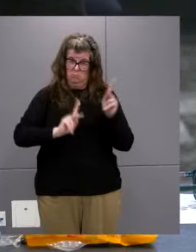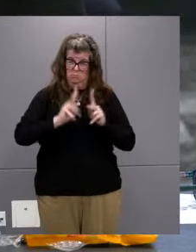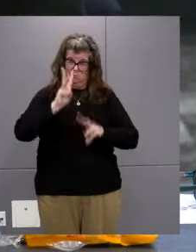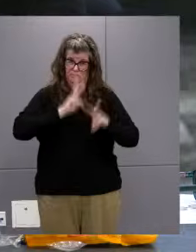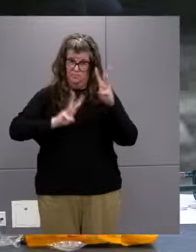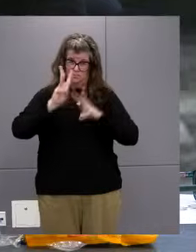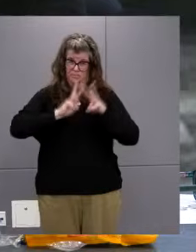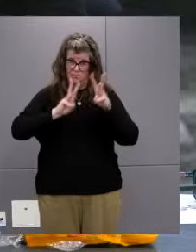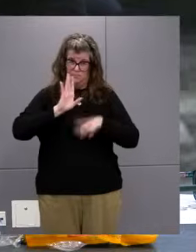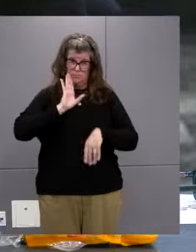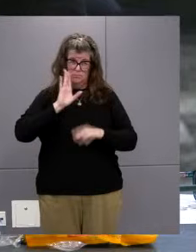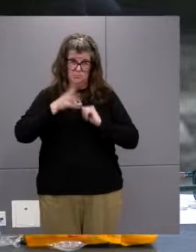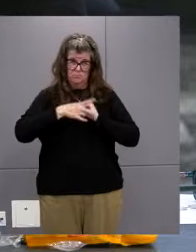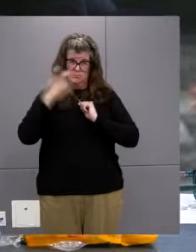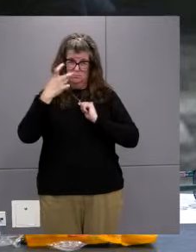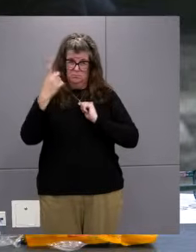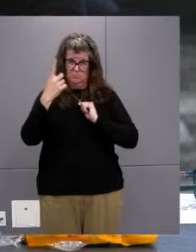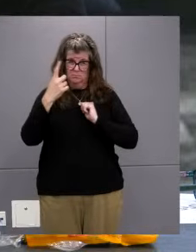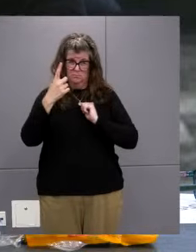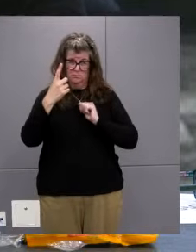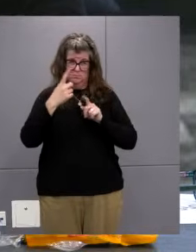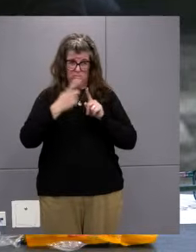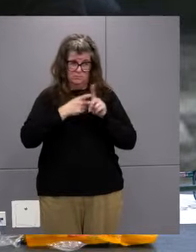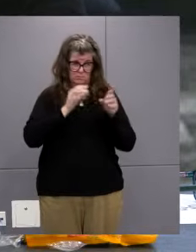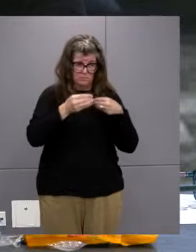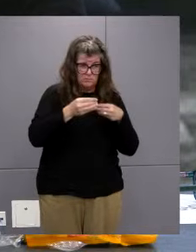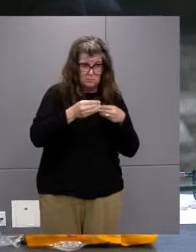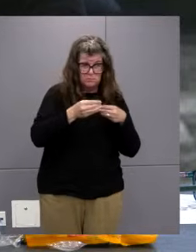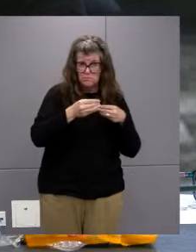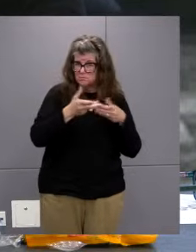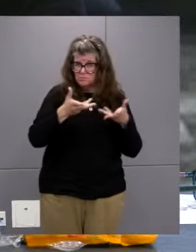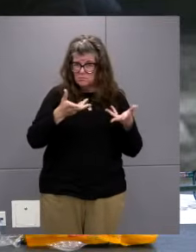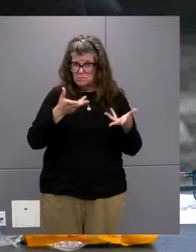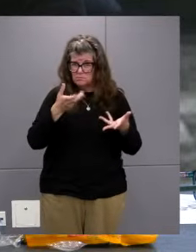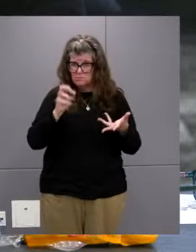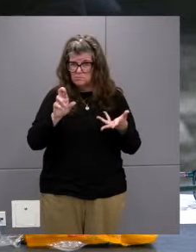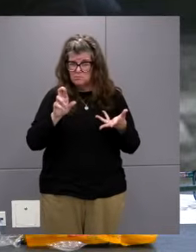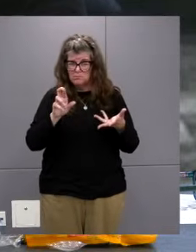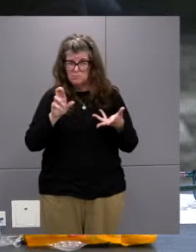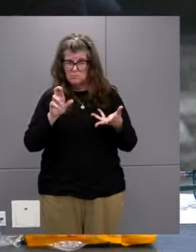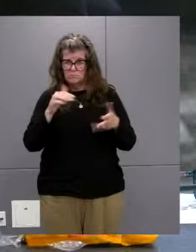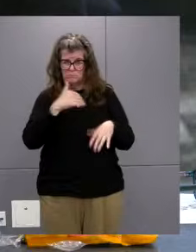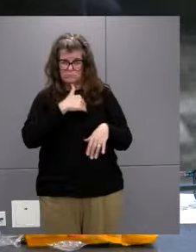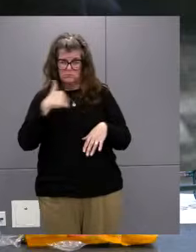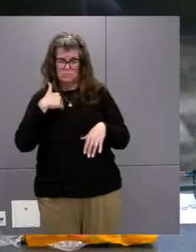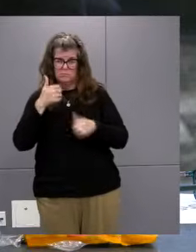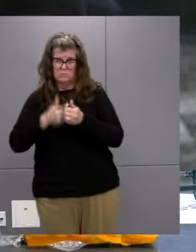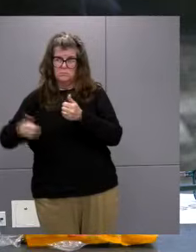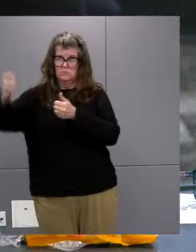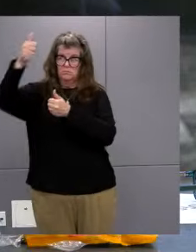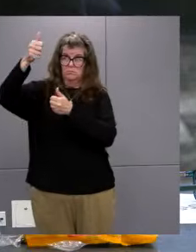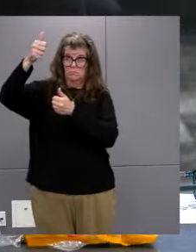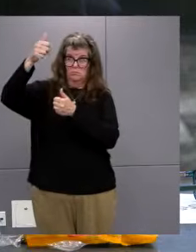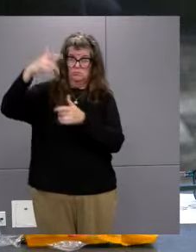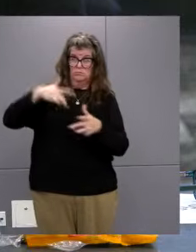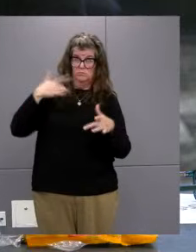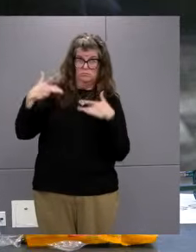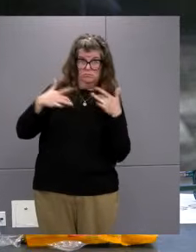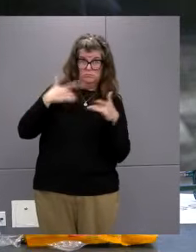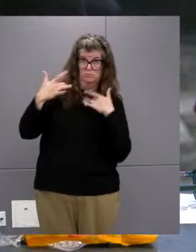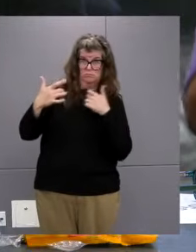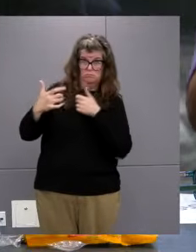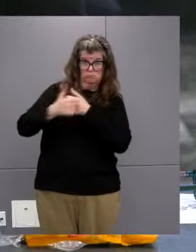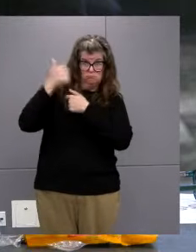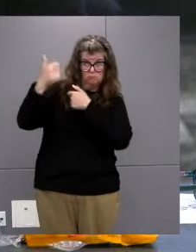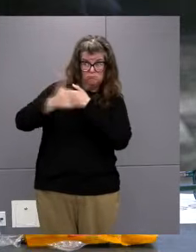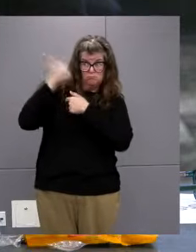to steal something from one of the offices? Or does a member of the administration feel somehow